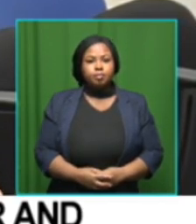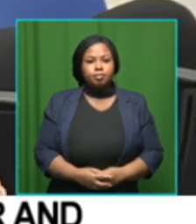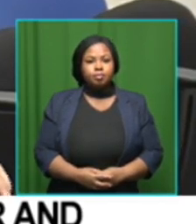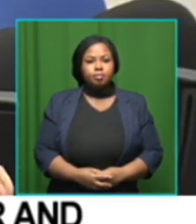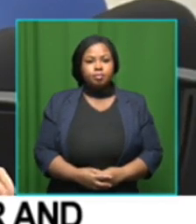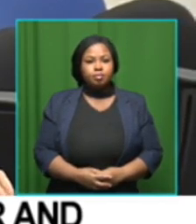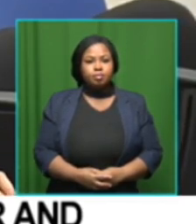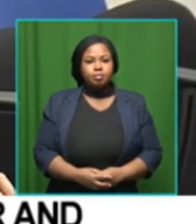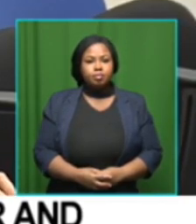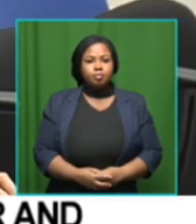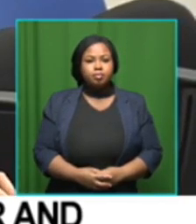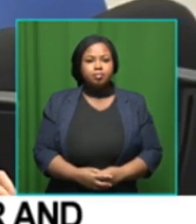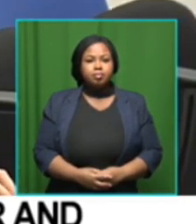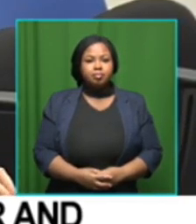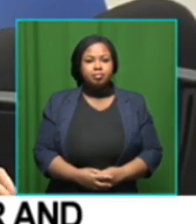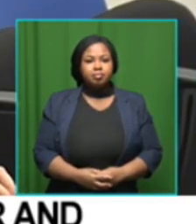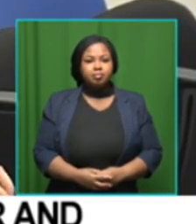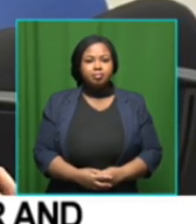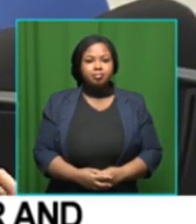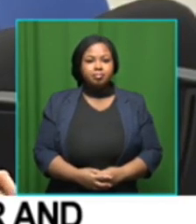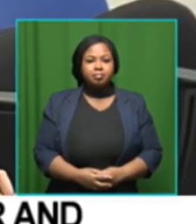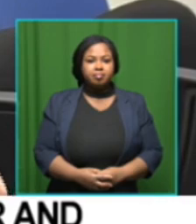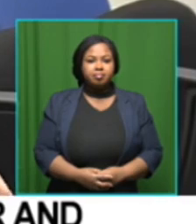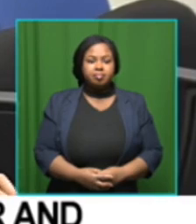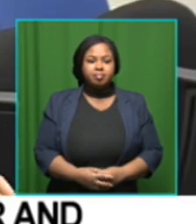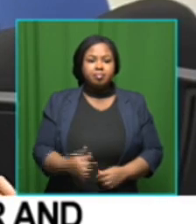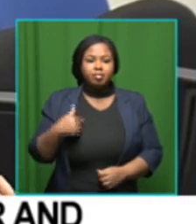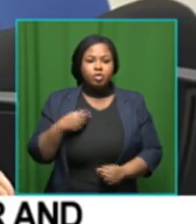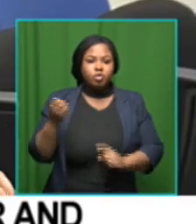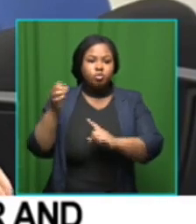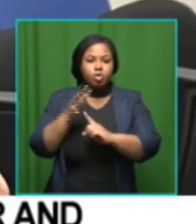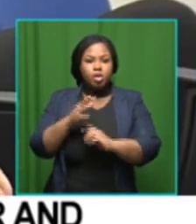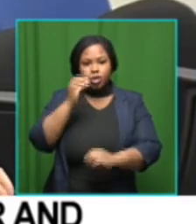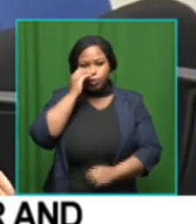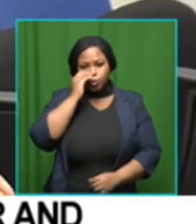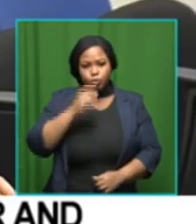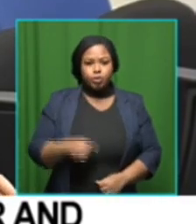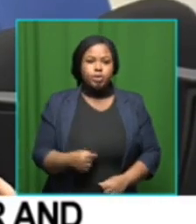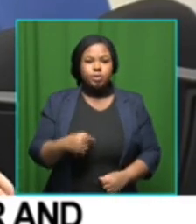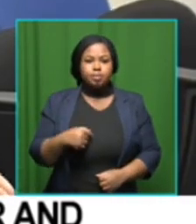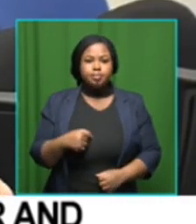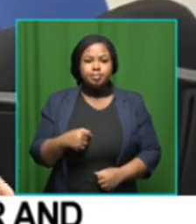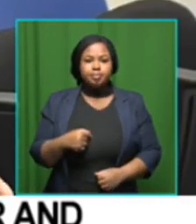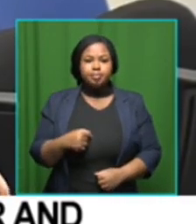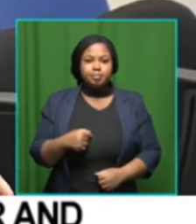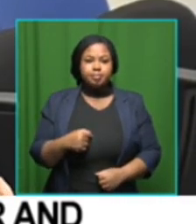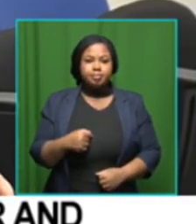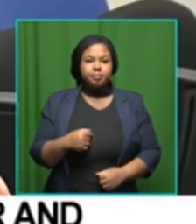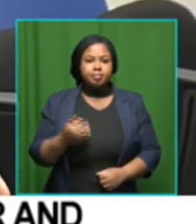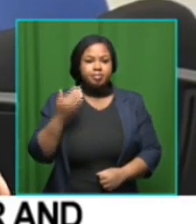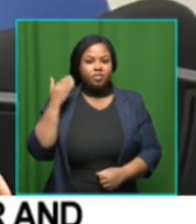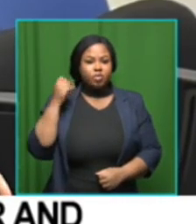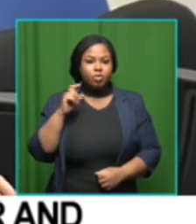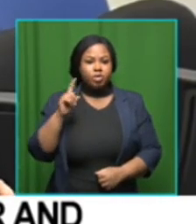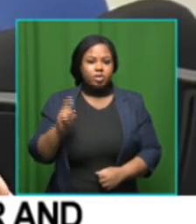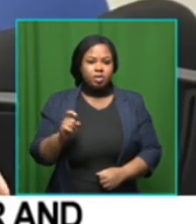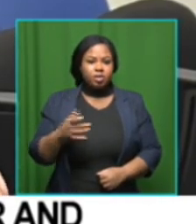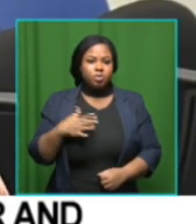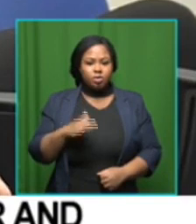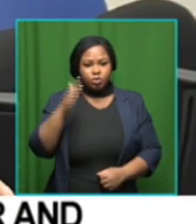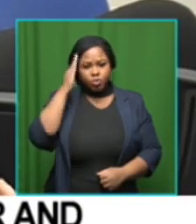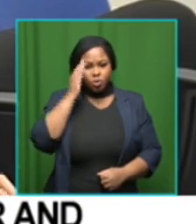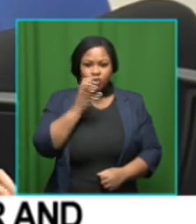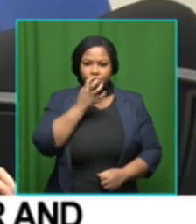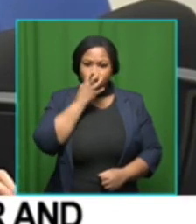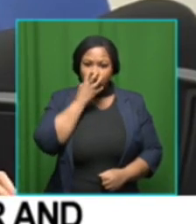Thanks, please go ahead. So, Elmer Schutz, Spotlight News, just jumping on the back of Carl's question of how many